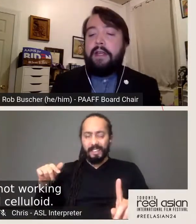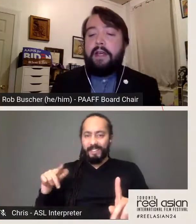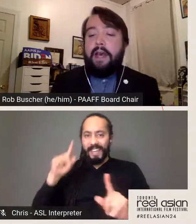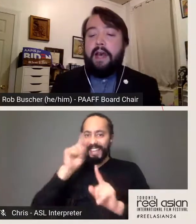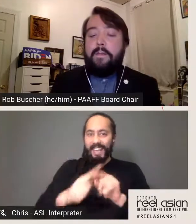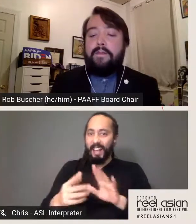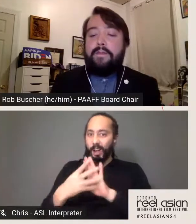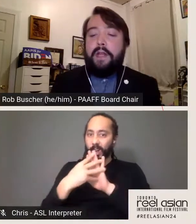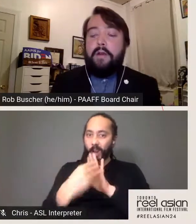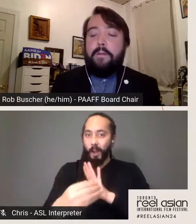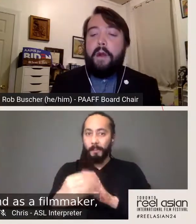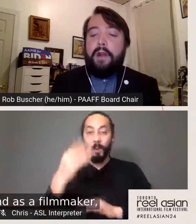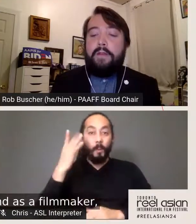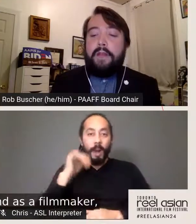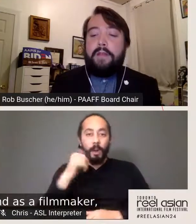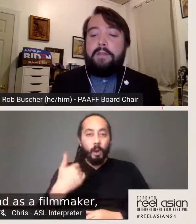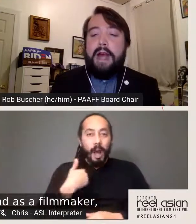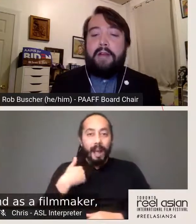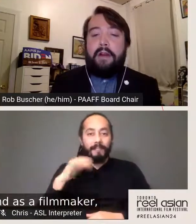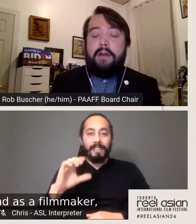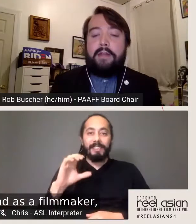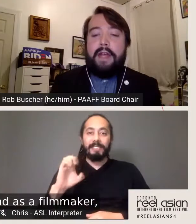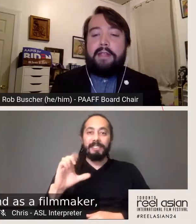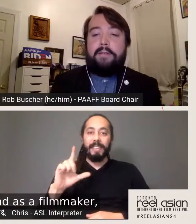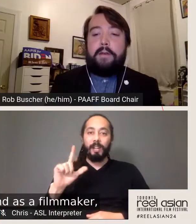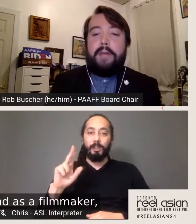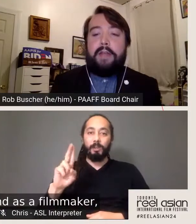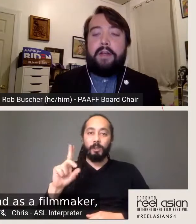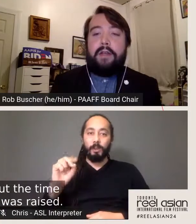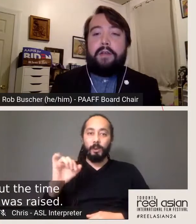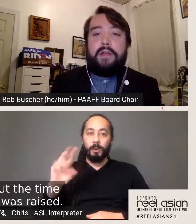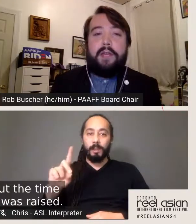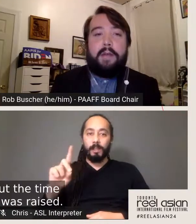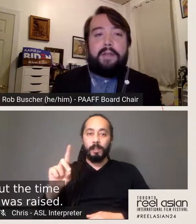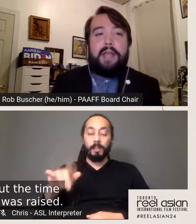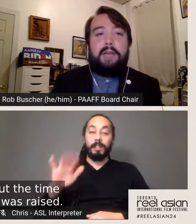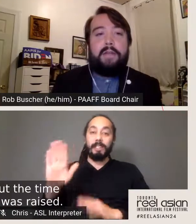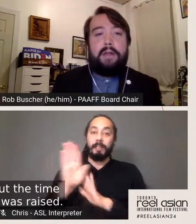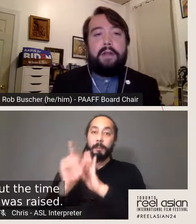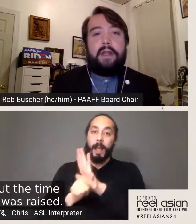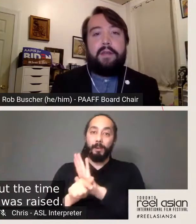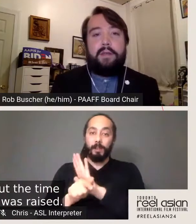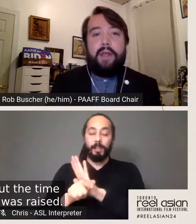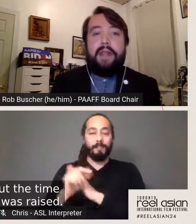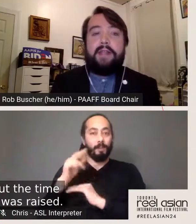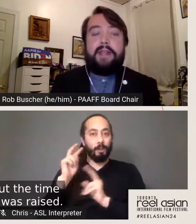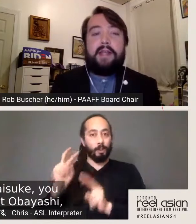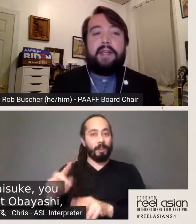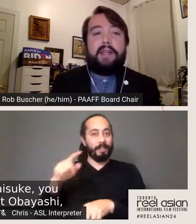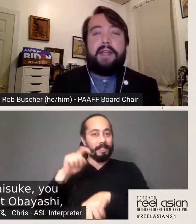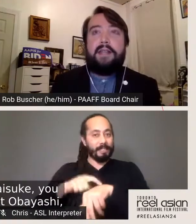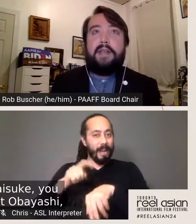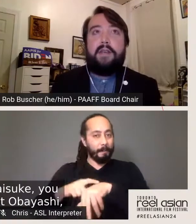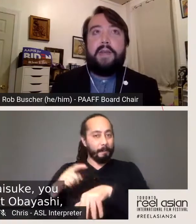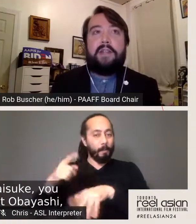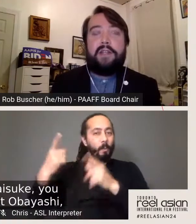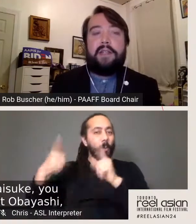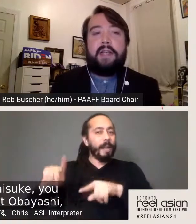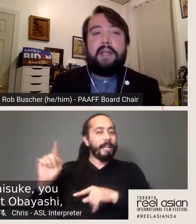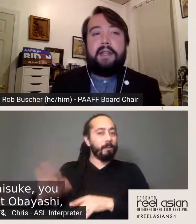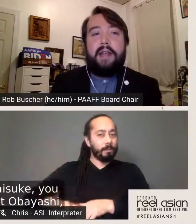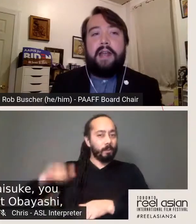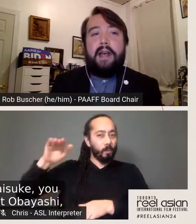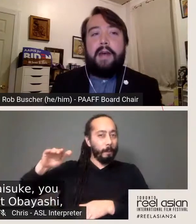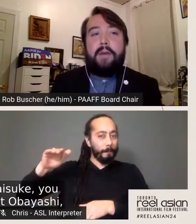celluloid. Part of his background as a filmmaker, you think about the time period that he was raised, and I think, Daisuke, you